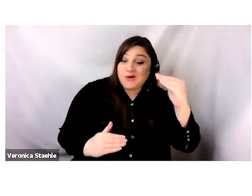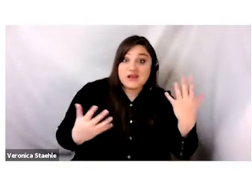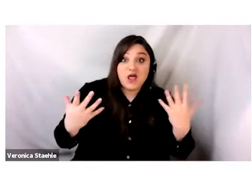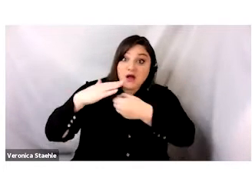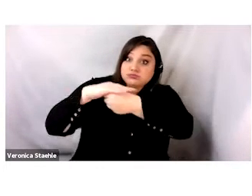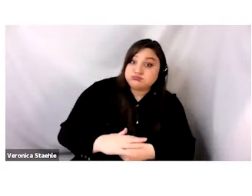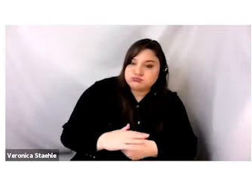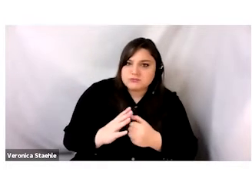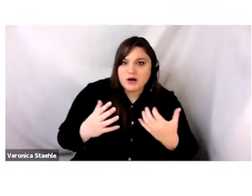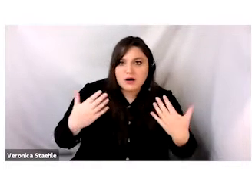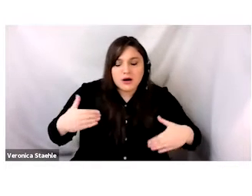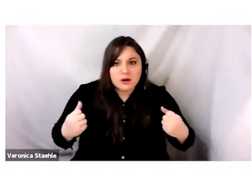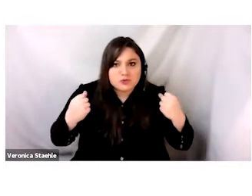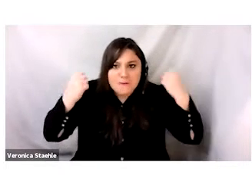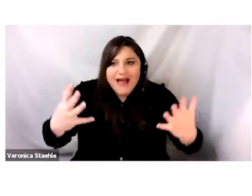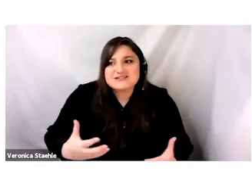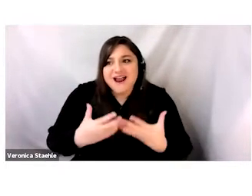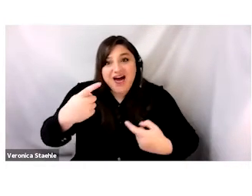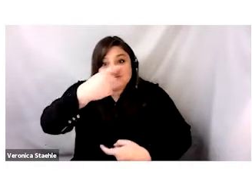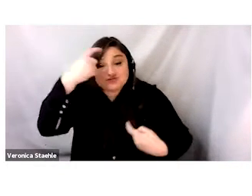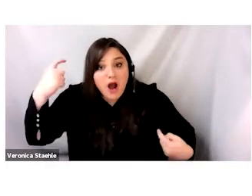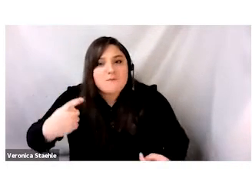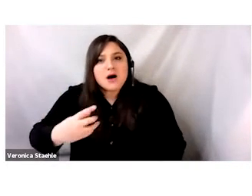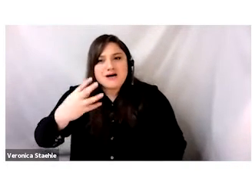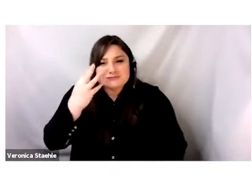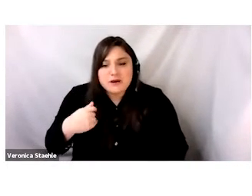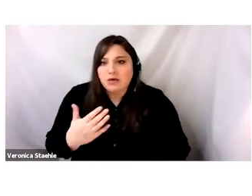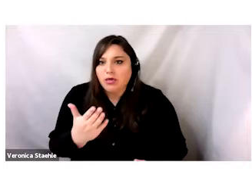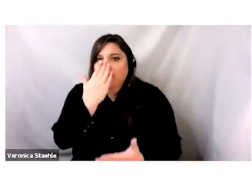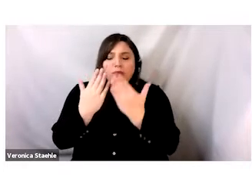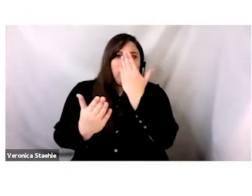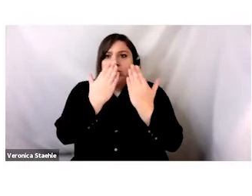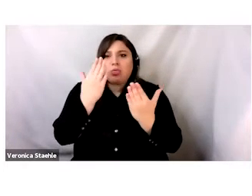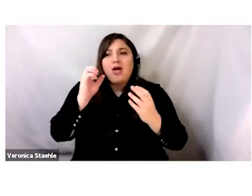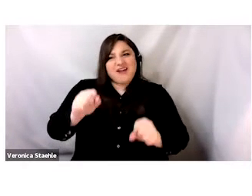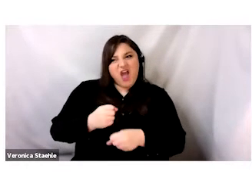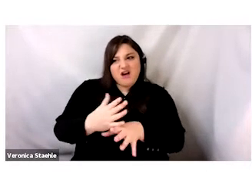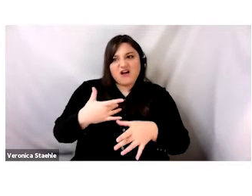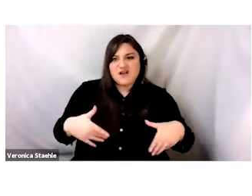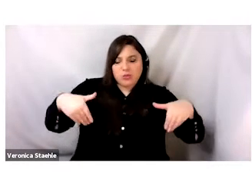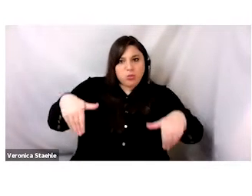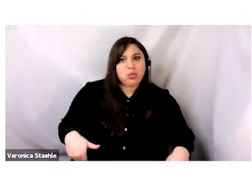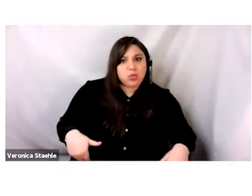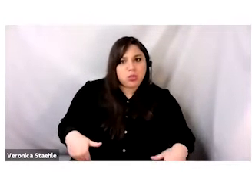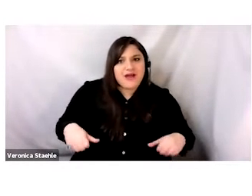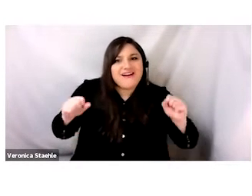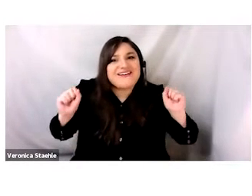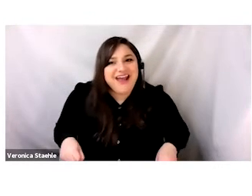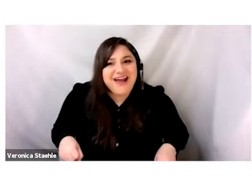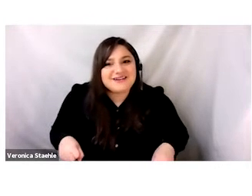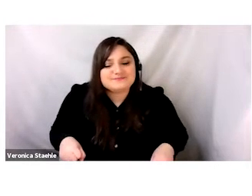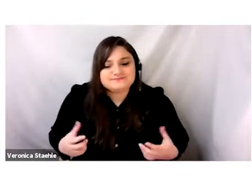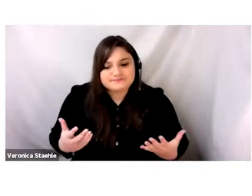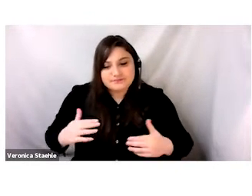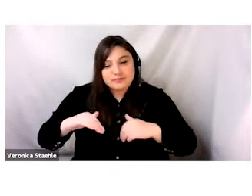with all of the trauma and harm to really paralyze you. And you have to really think about what